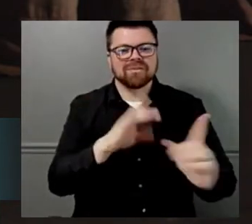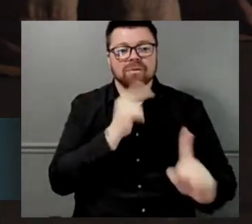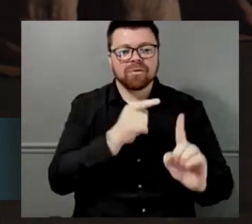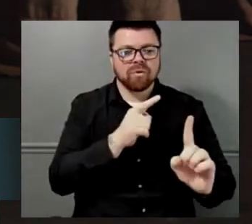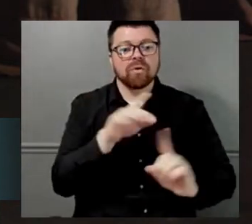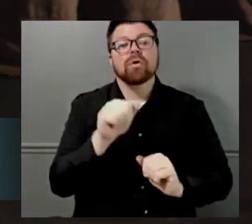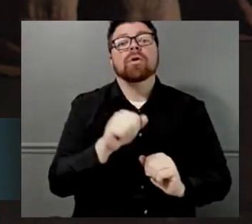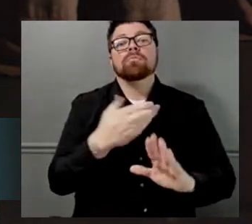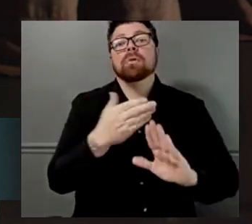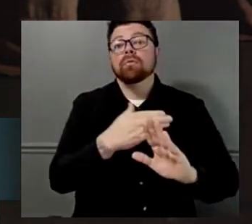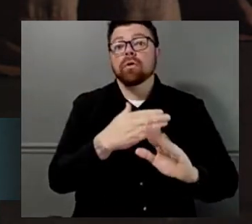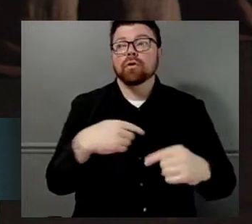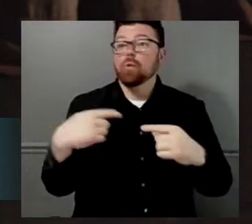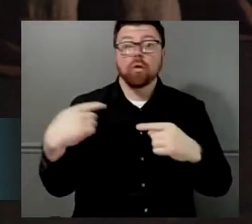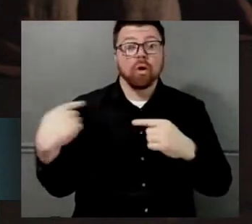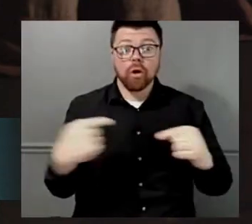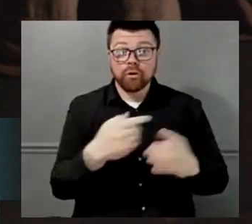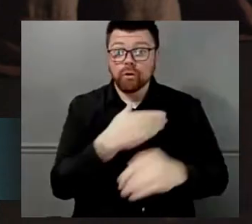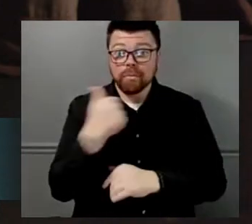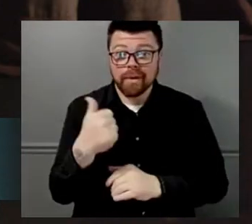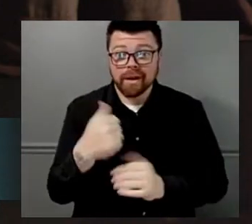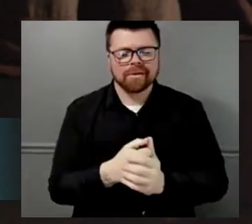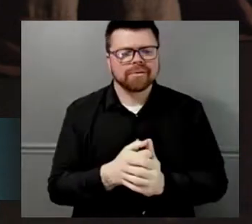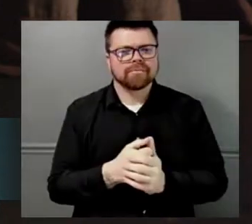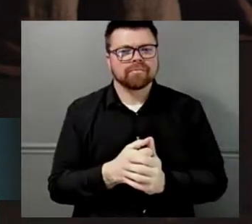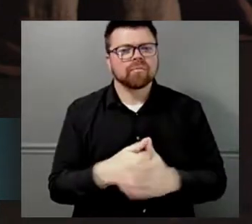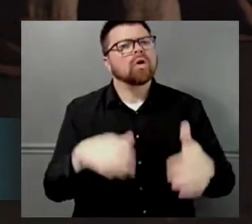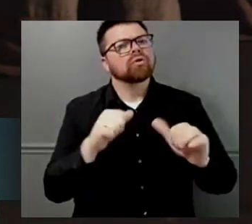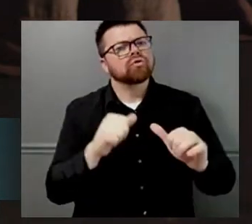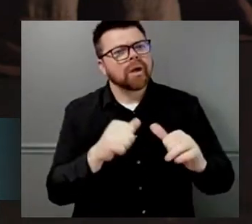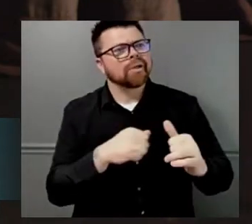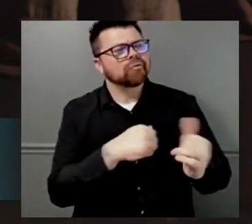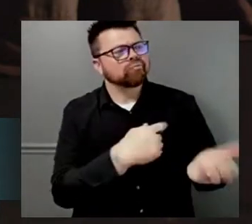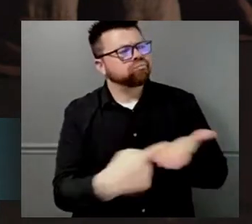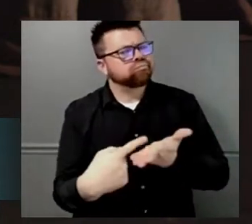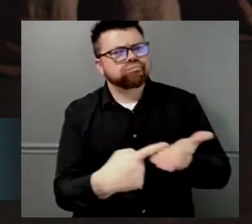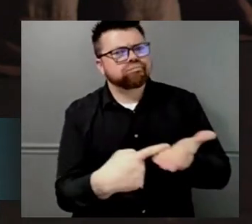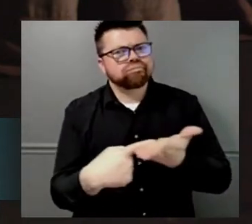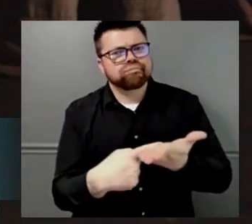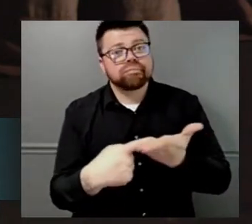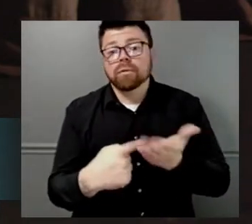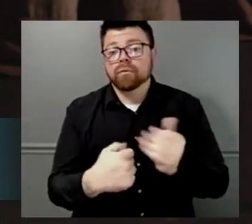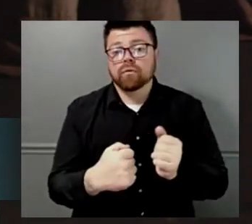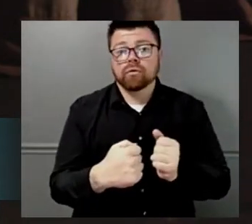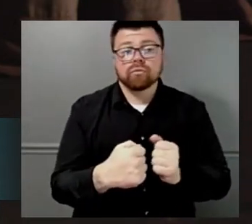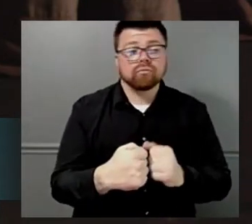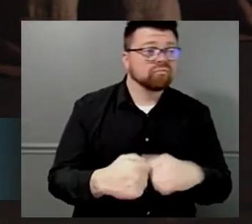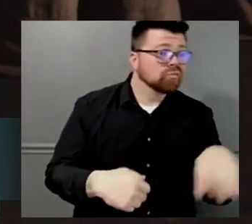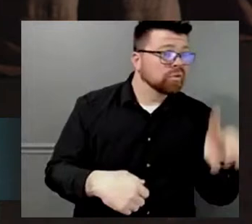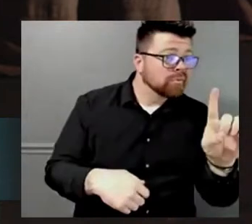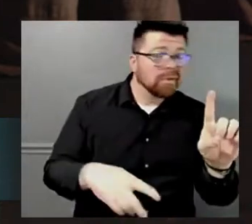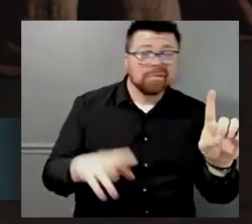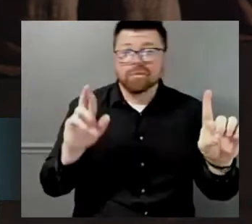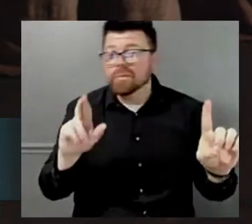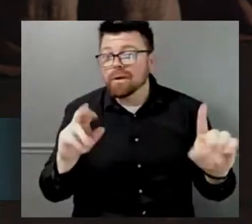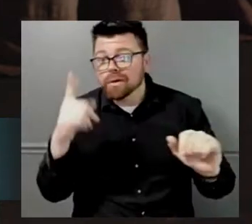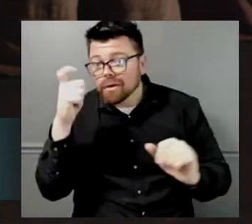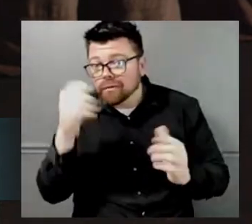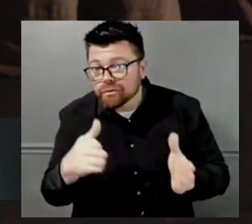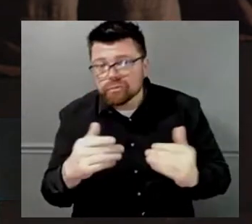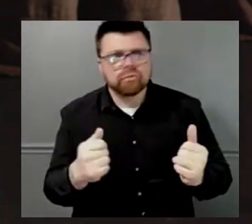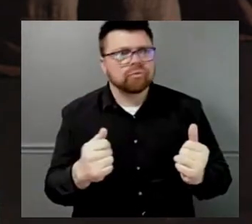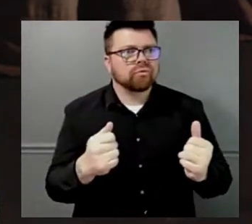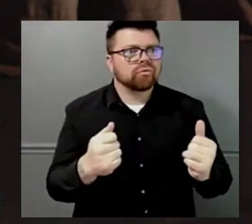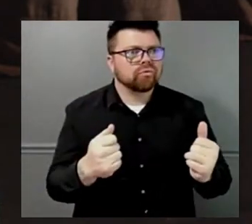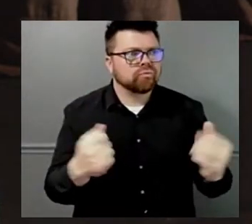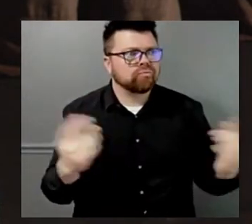Argue Better Initiative, trying to get, in that case, Republican and Democratic governors to deal with each other. Again, not just like, hey, let's be friends,